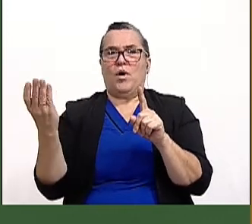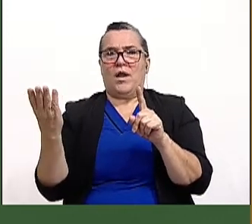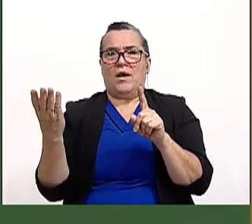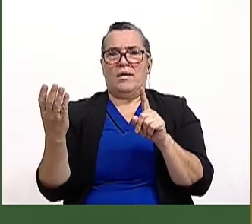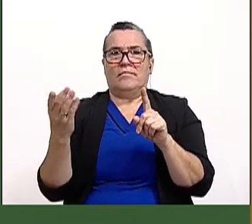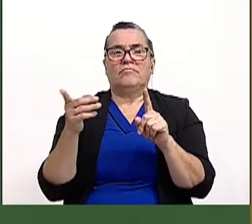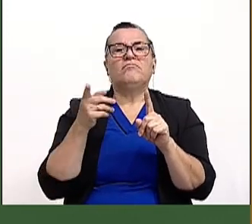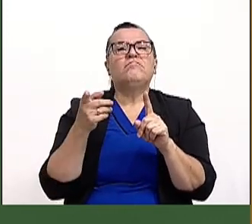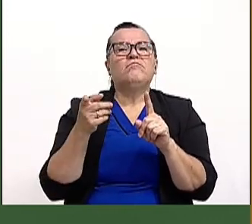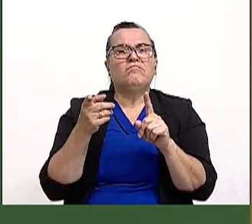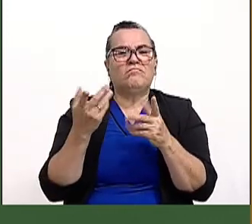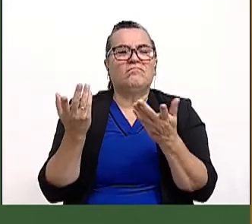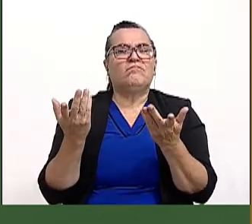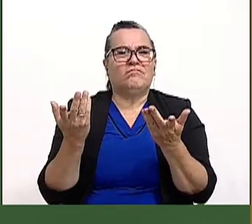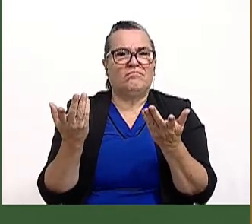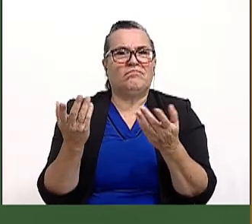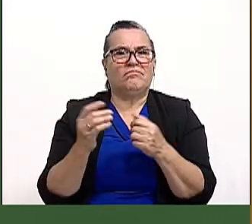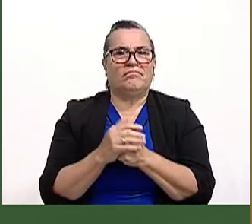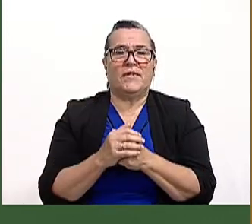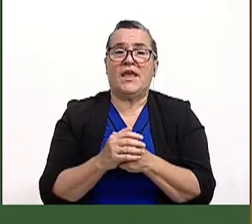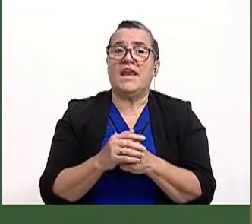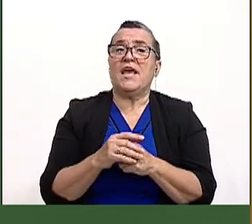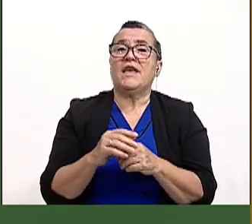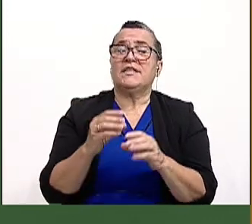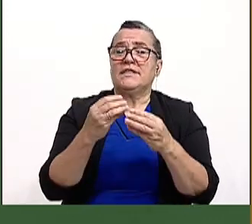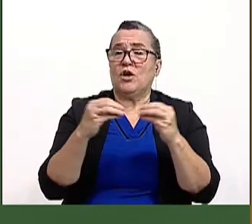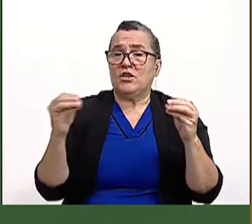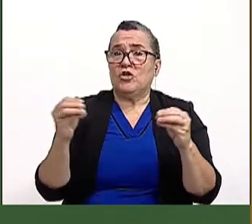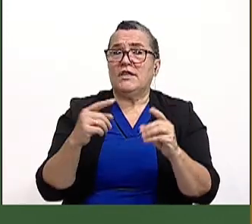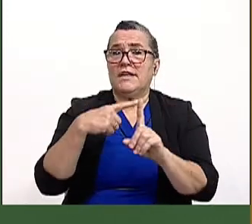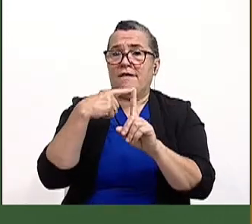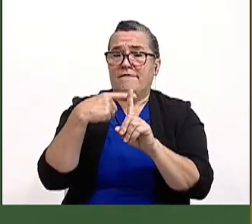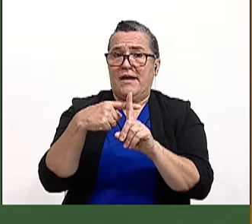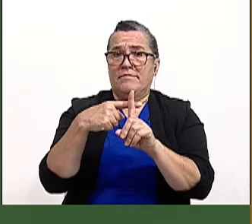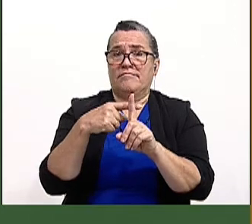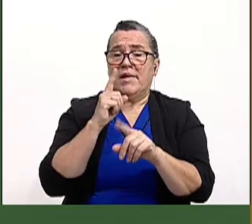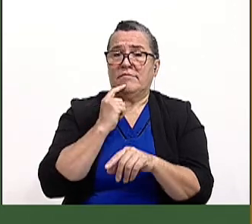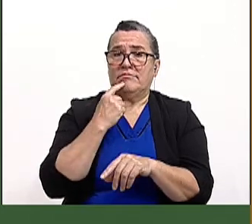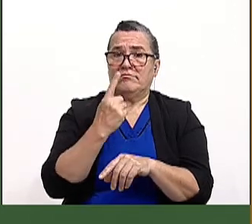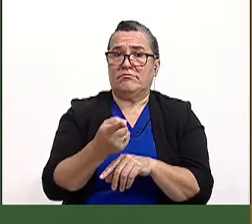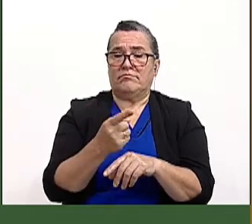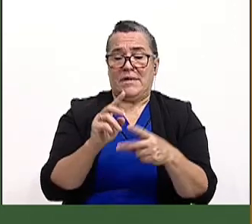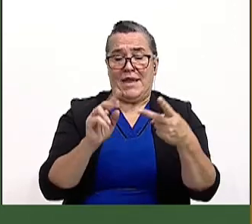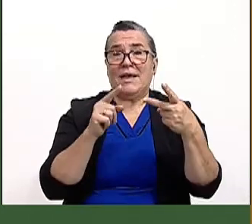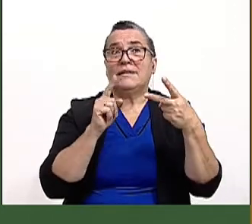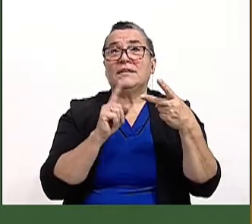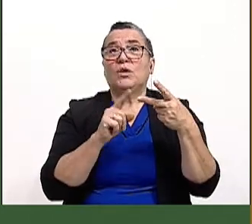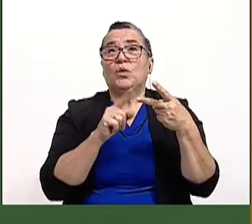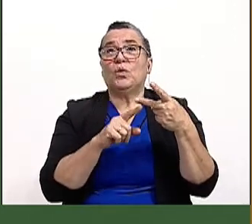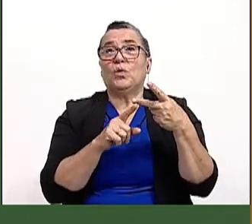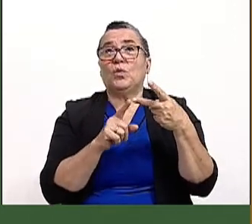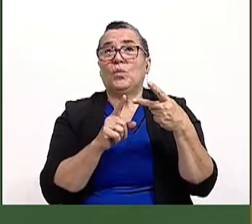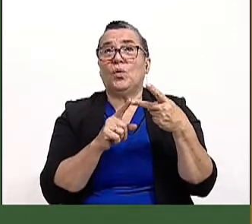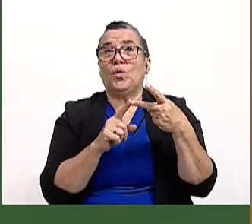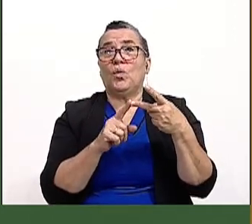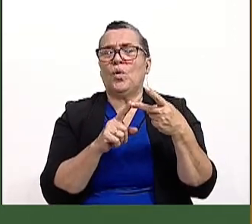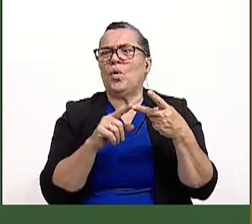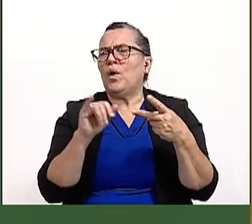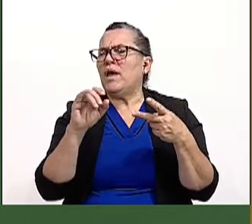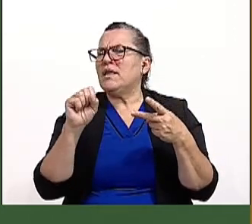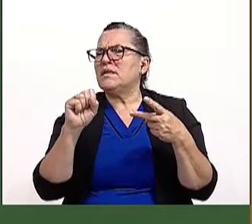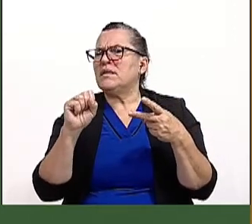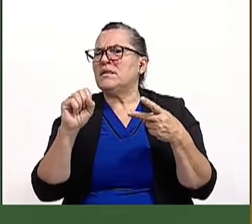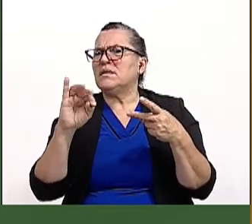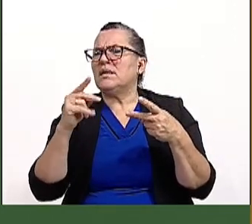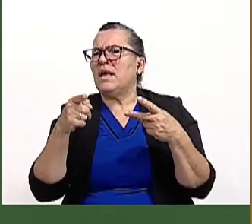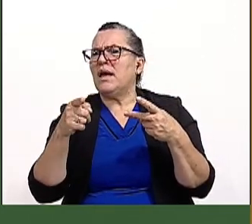there are for affirmative sentences. And on the second case, we're going to use is there or are